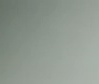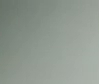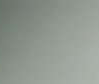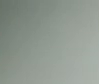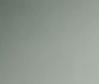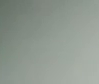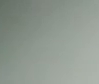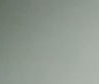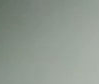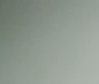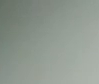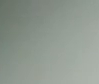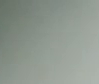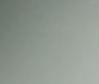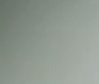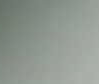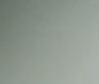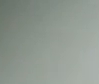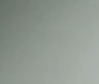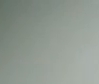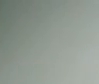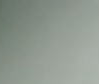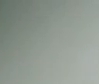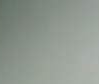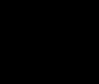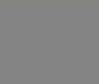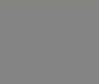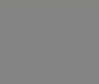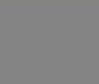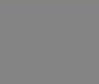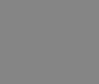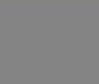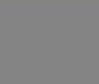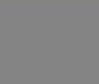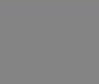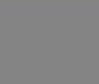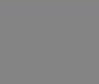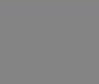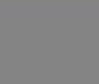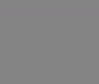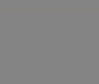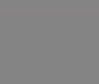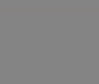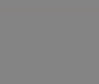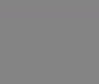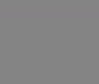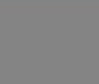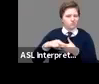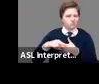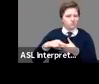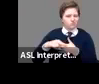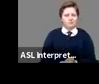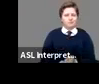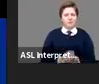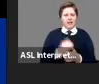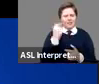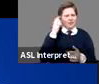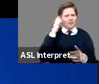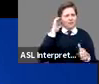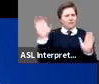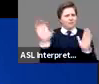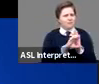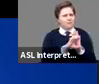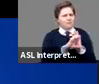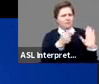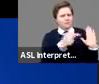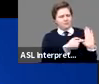opening next week, and some retail and general offices the following week. I think we have a graphic. Some of